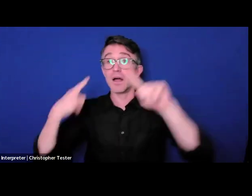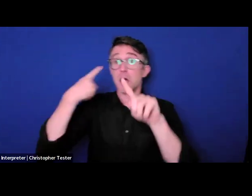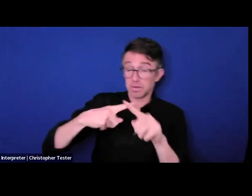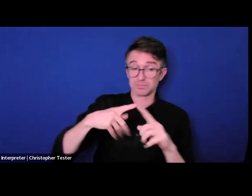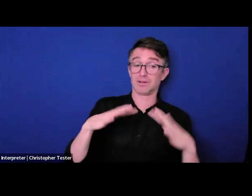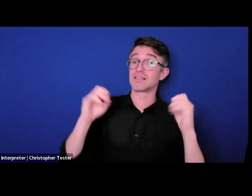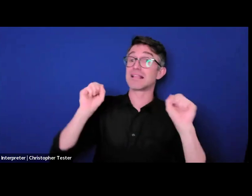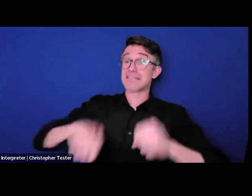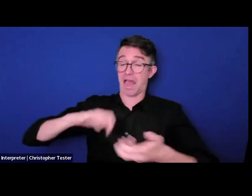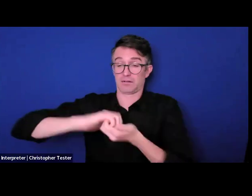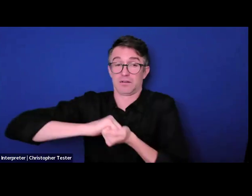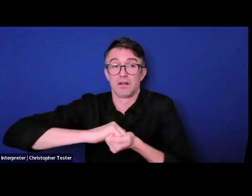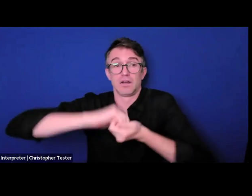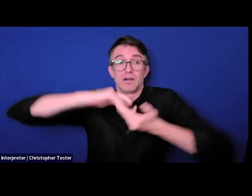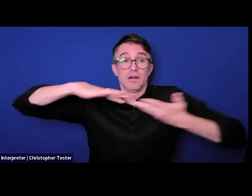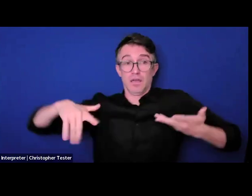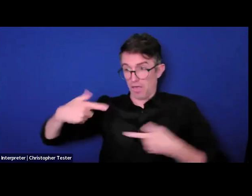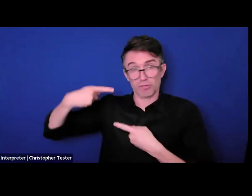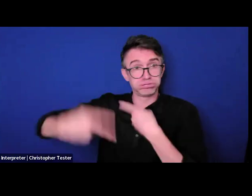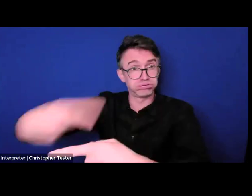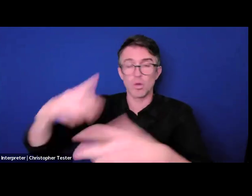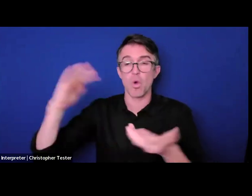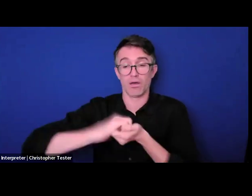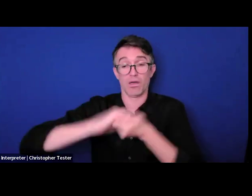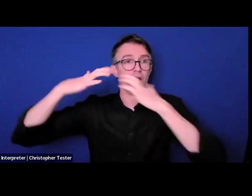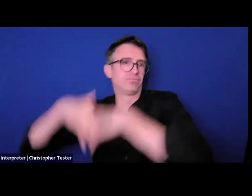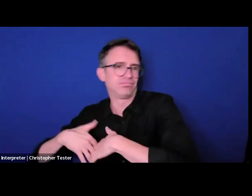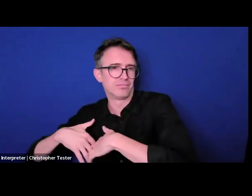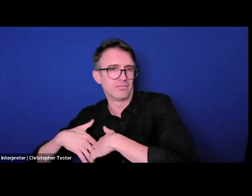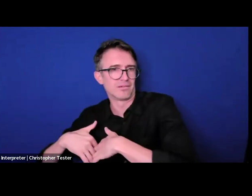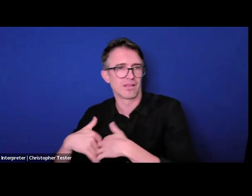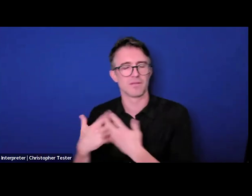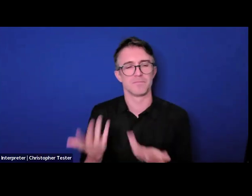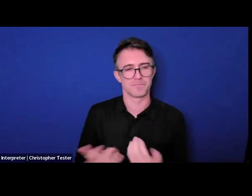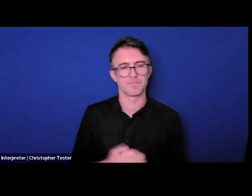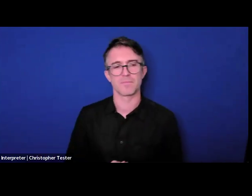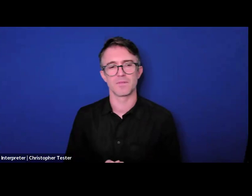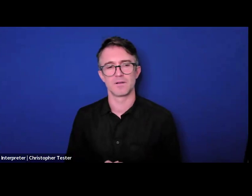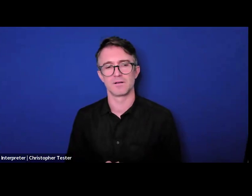the care system also hinges significantly on collaboration,